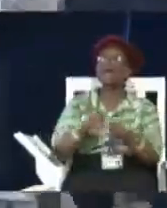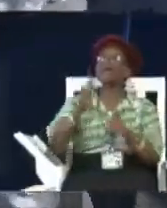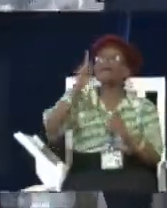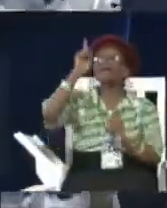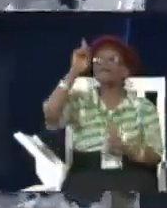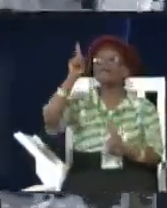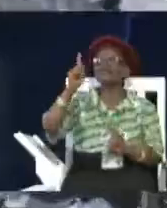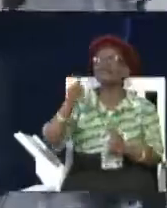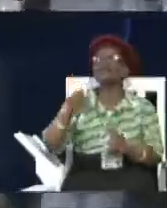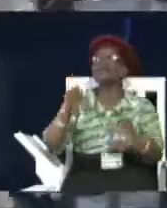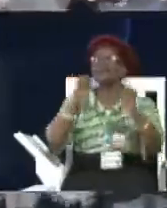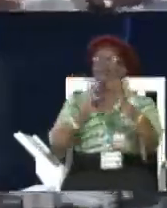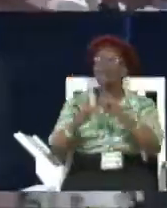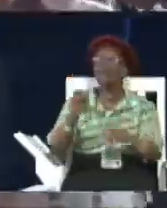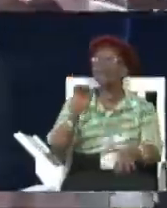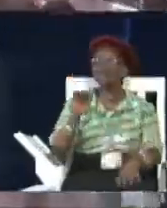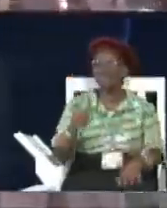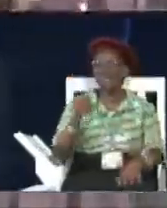Oh, yes.